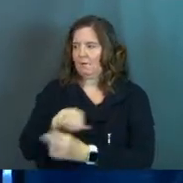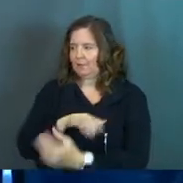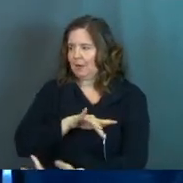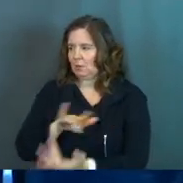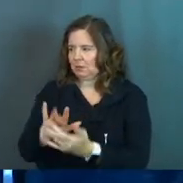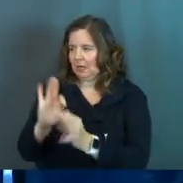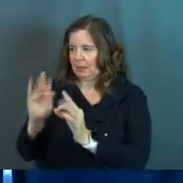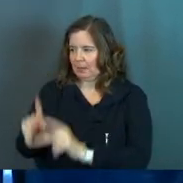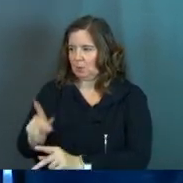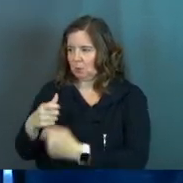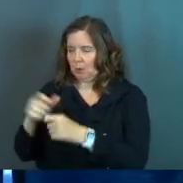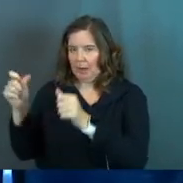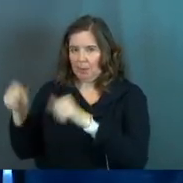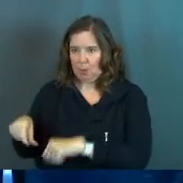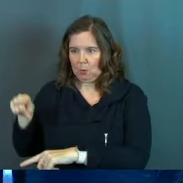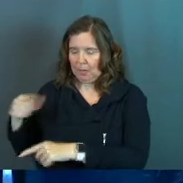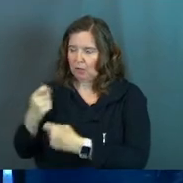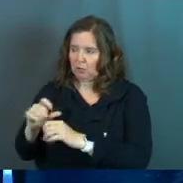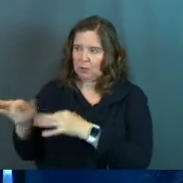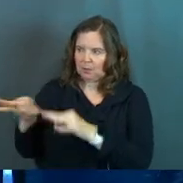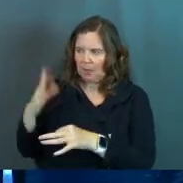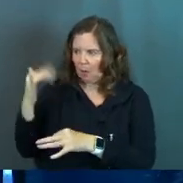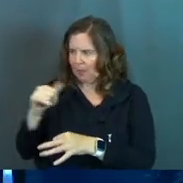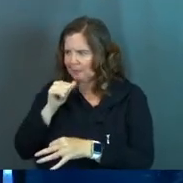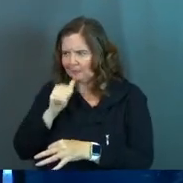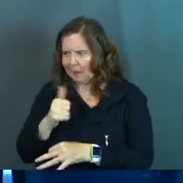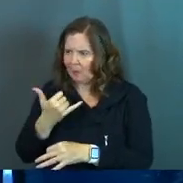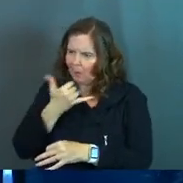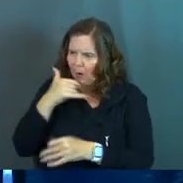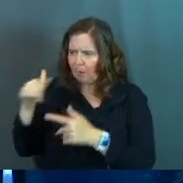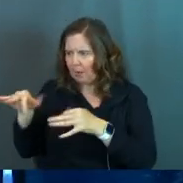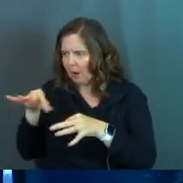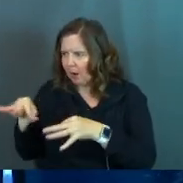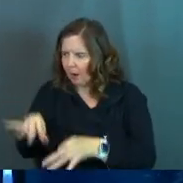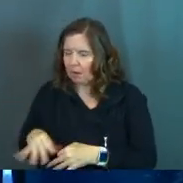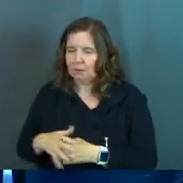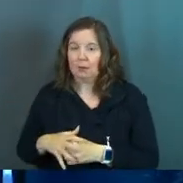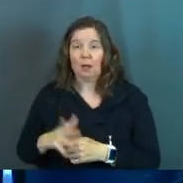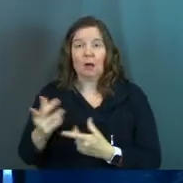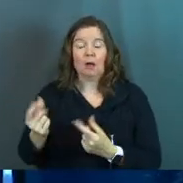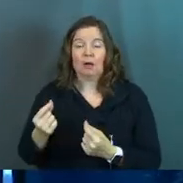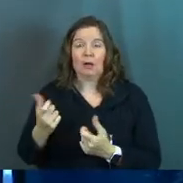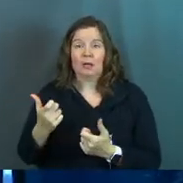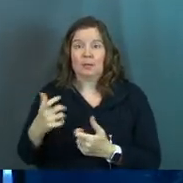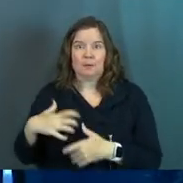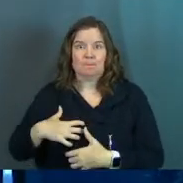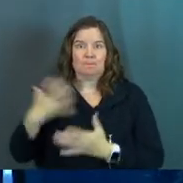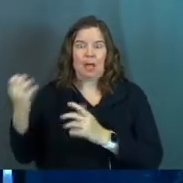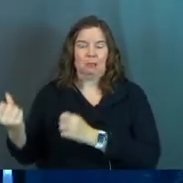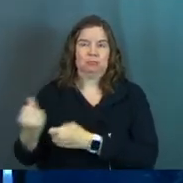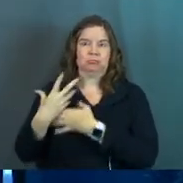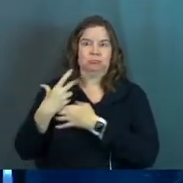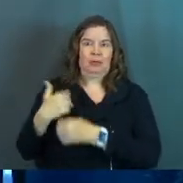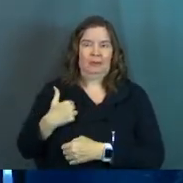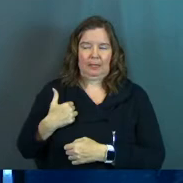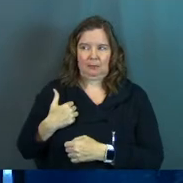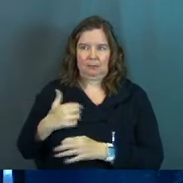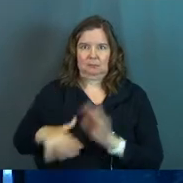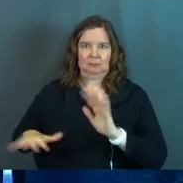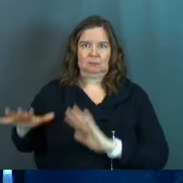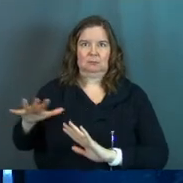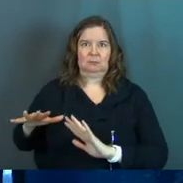reached out to the family member that had made the post and tried to explain why they shouldn't have done it, and blah, blah, blah, blah, blah, blah, blah. And all of a sudden, I had angry teeth right in my